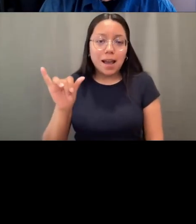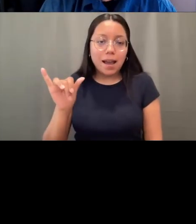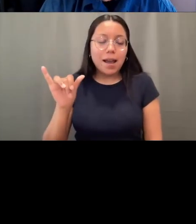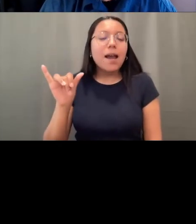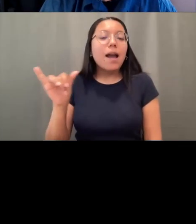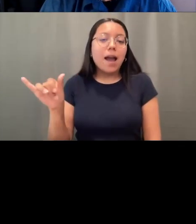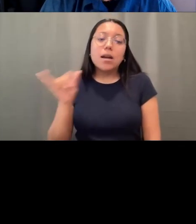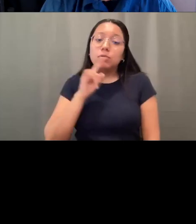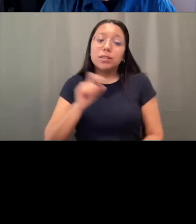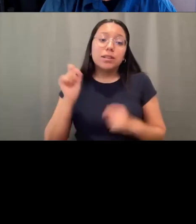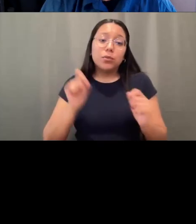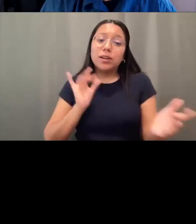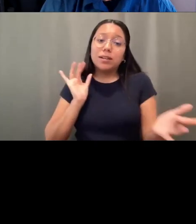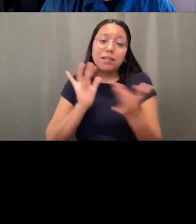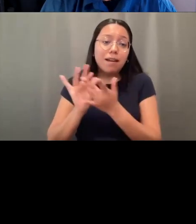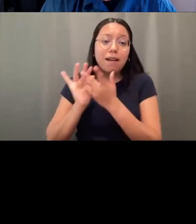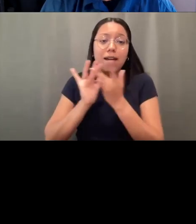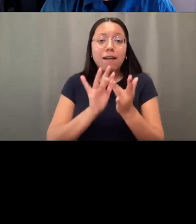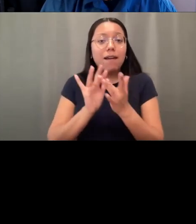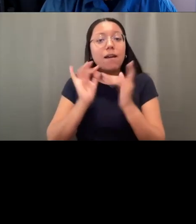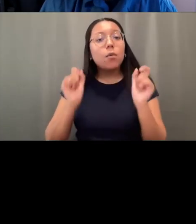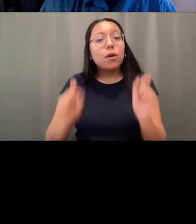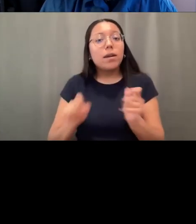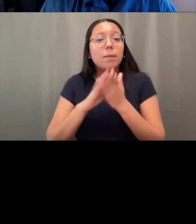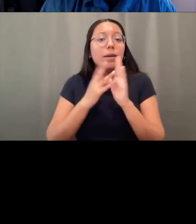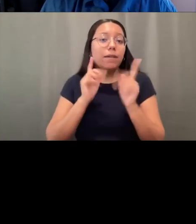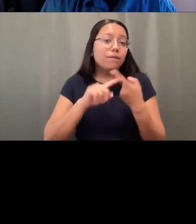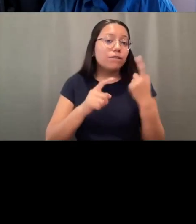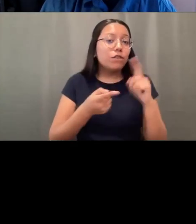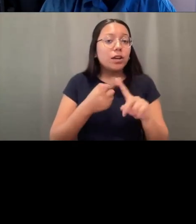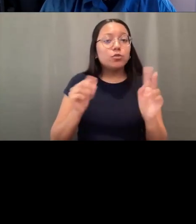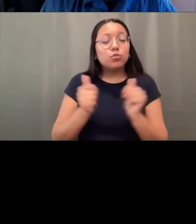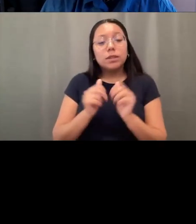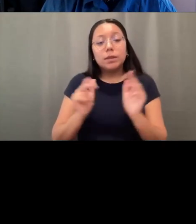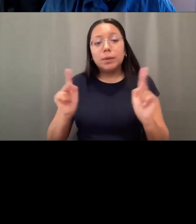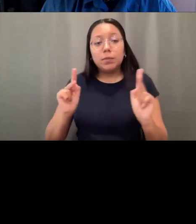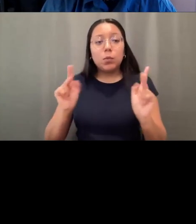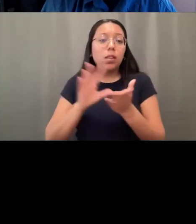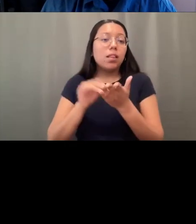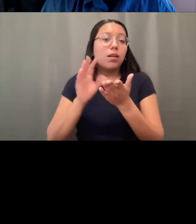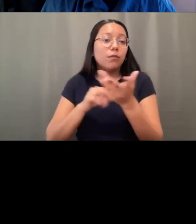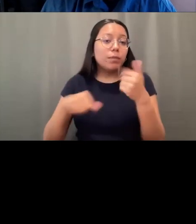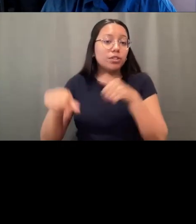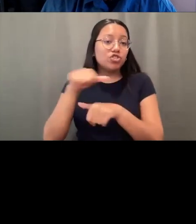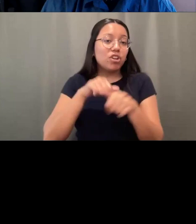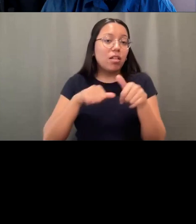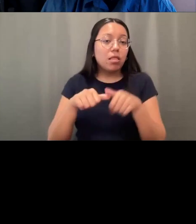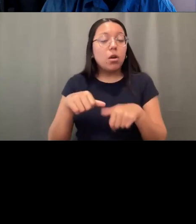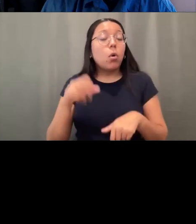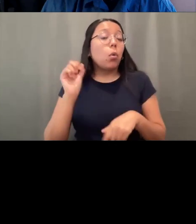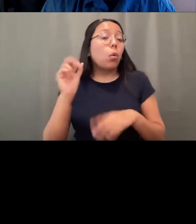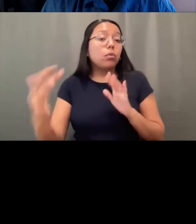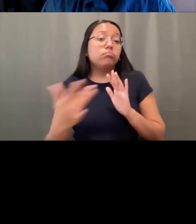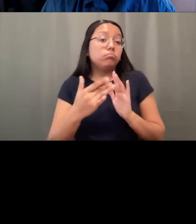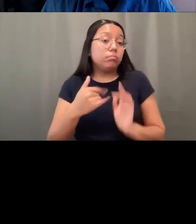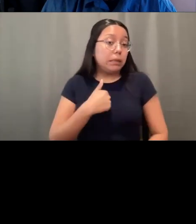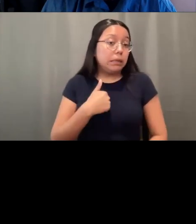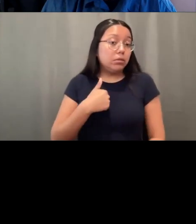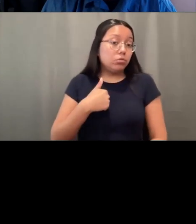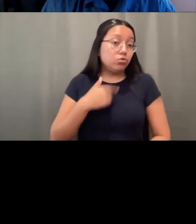us. We love to be friends with folks and learn from each other. If you'd like to reach out to me directly, you can find me at